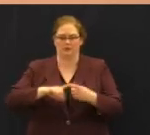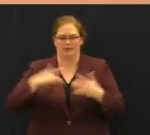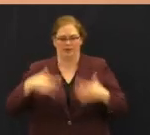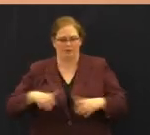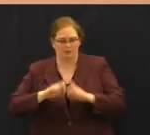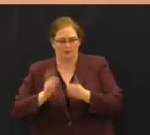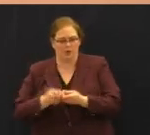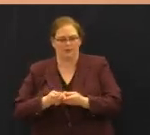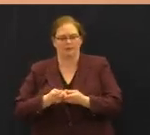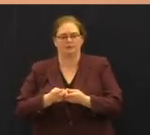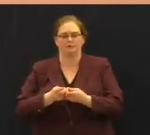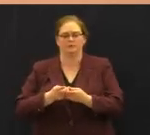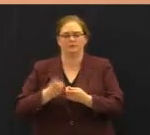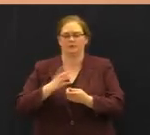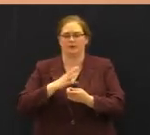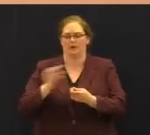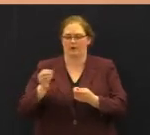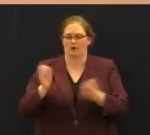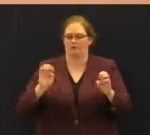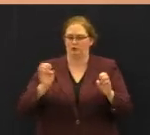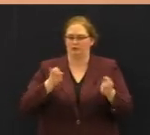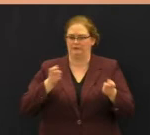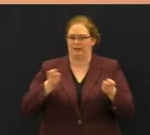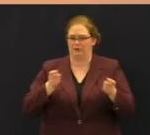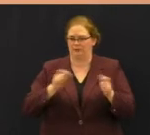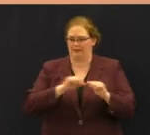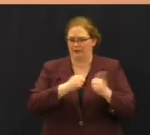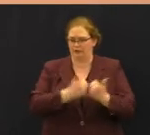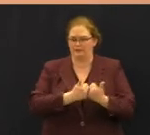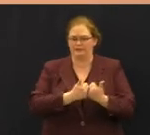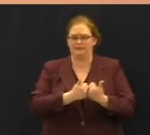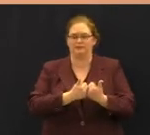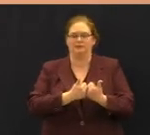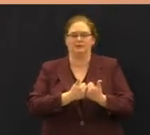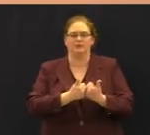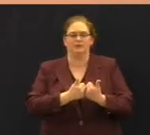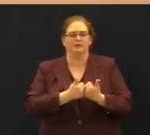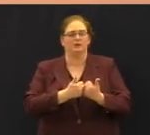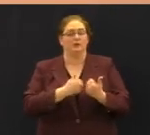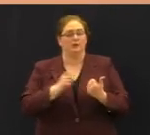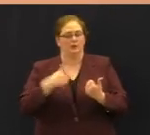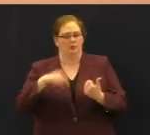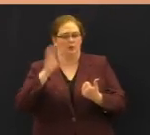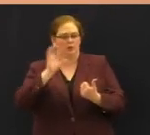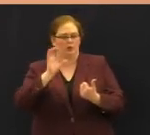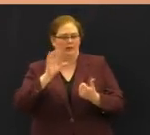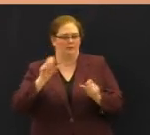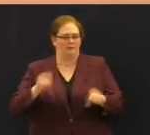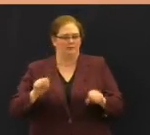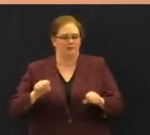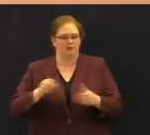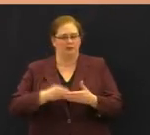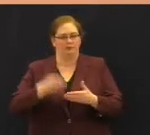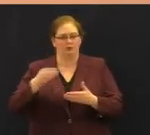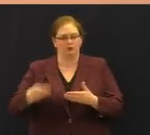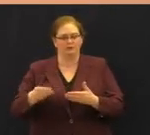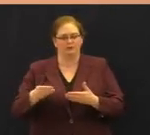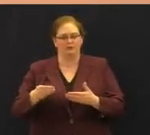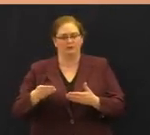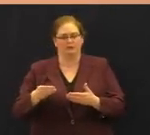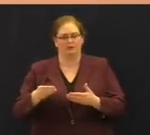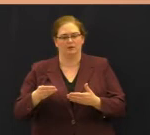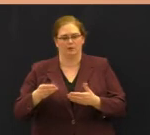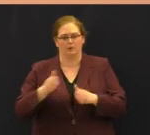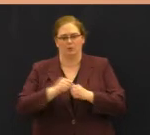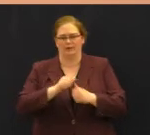department and our emergency management agency together. We're looking at potentially purchasing, with